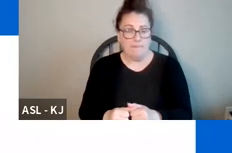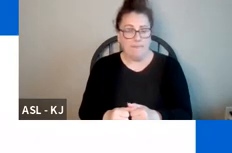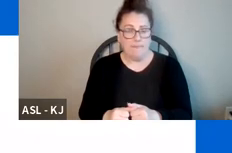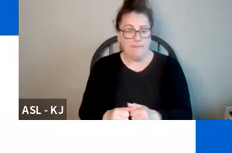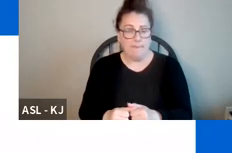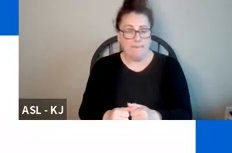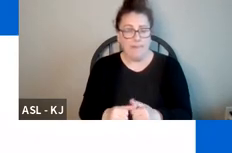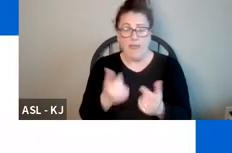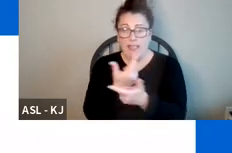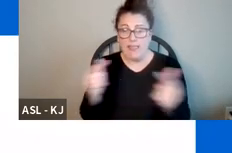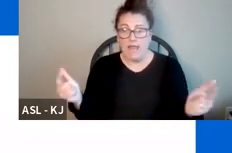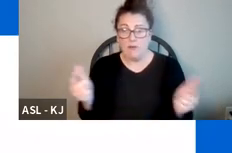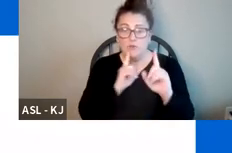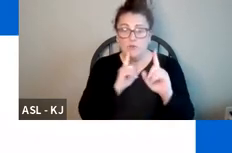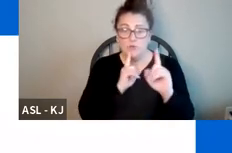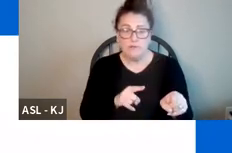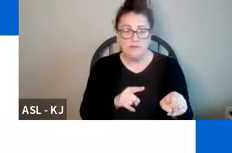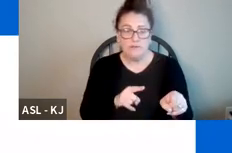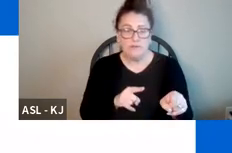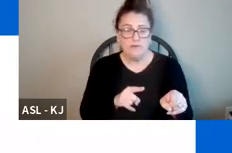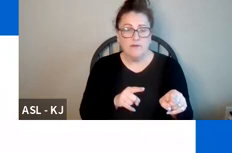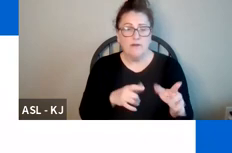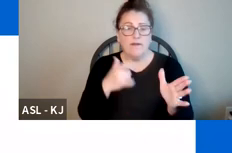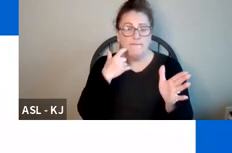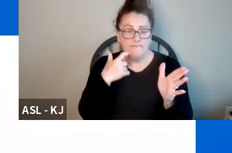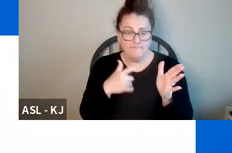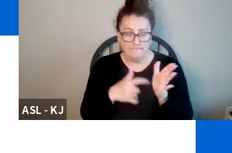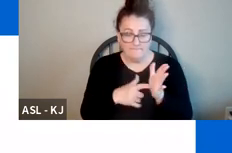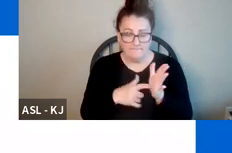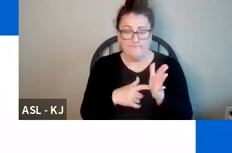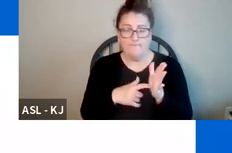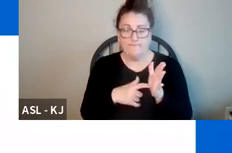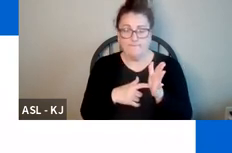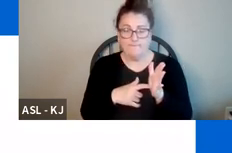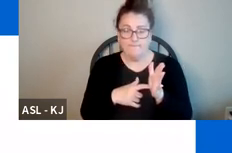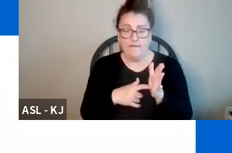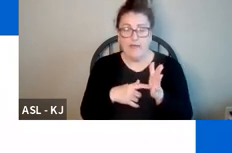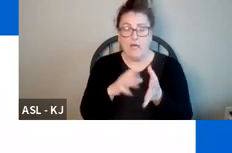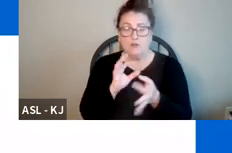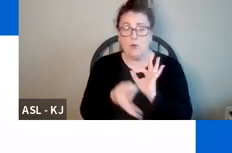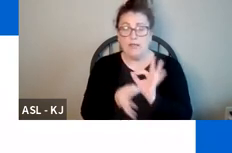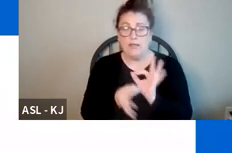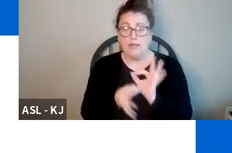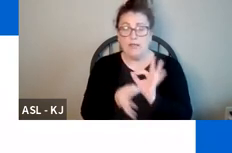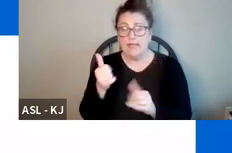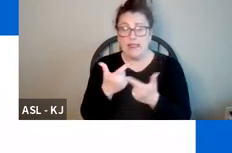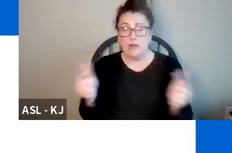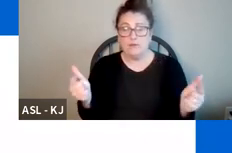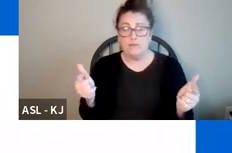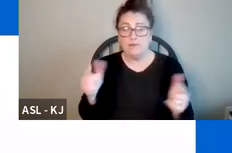Looking at the language of respondents, as I noted, it was translated into 10 languages. However,